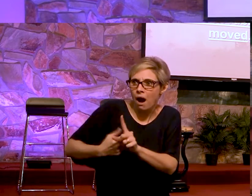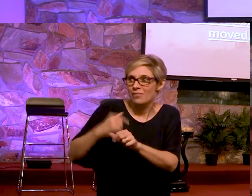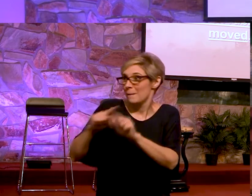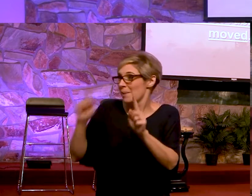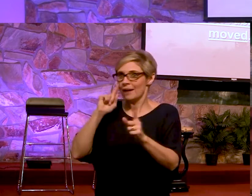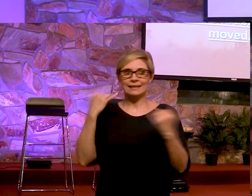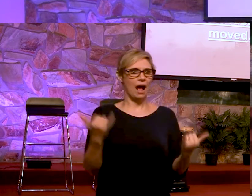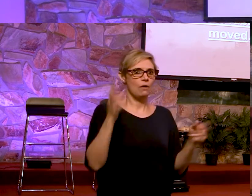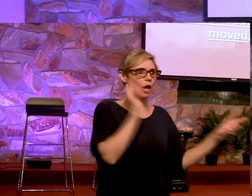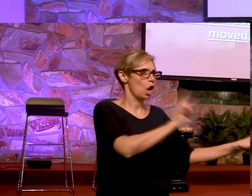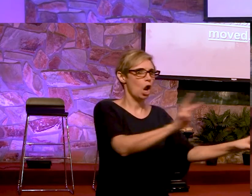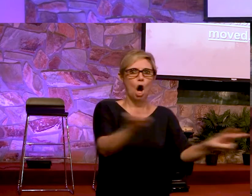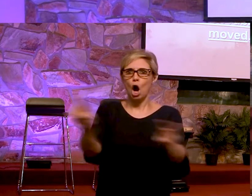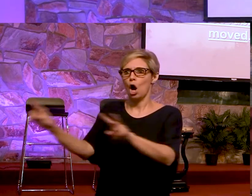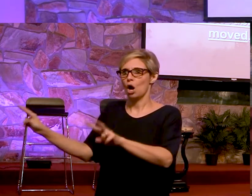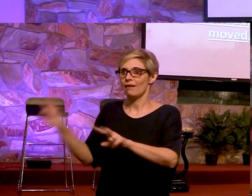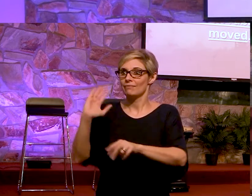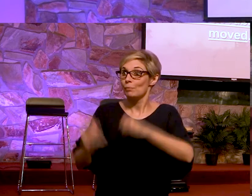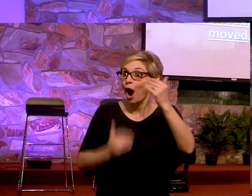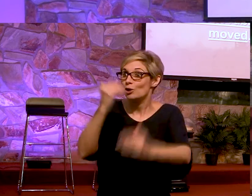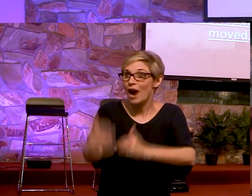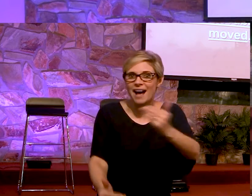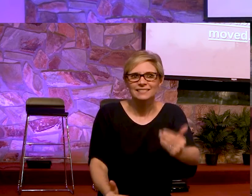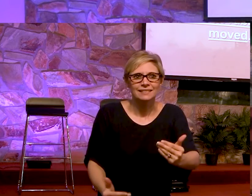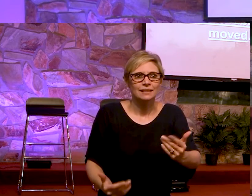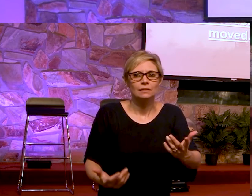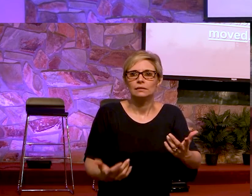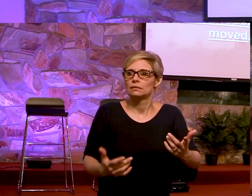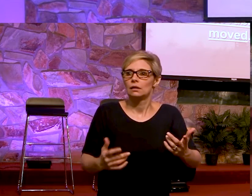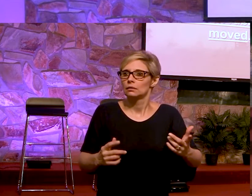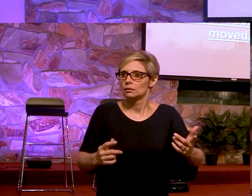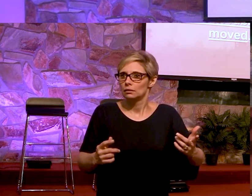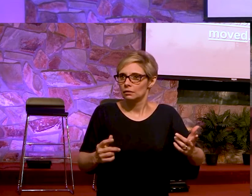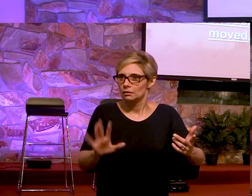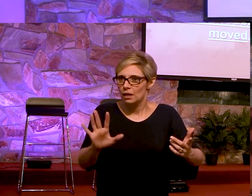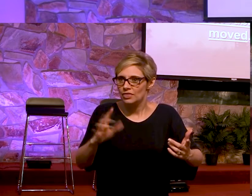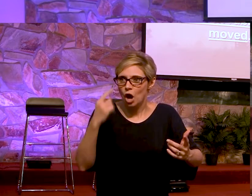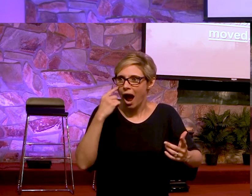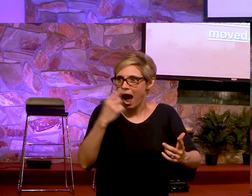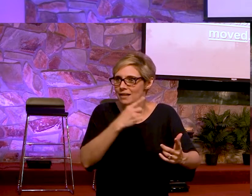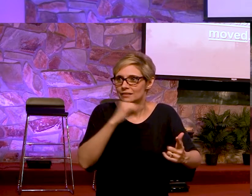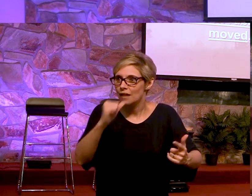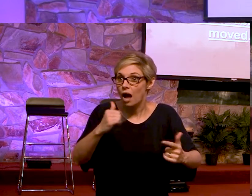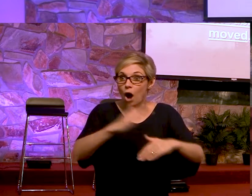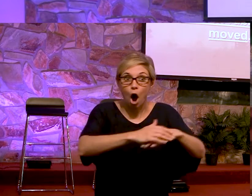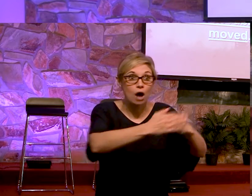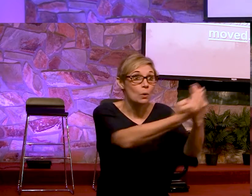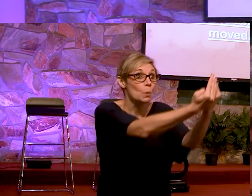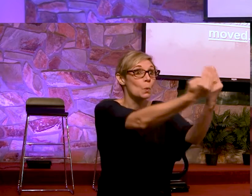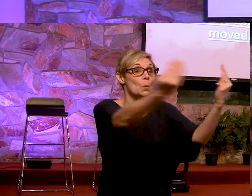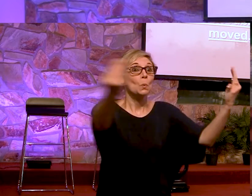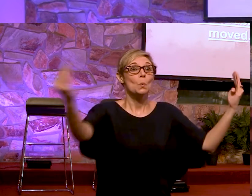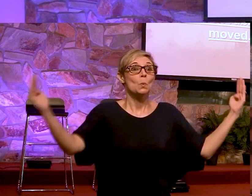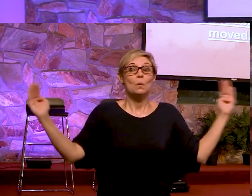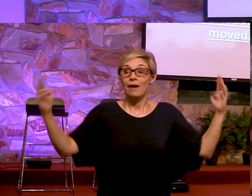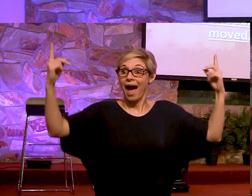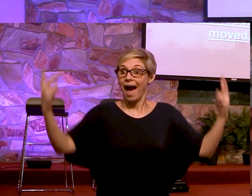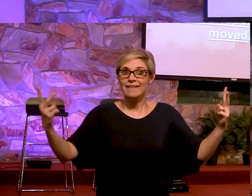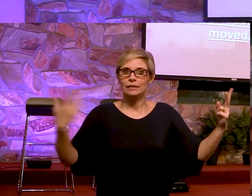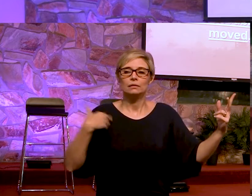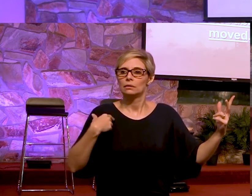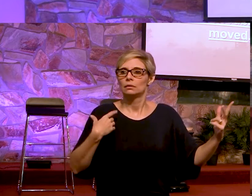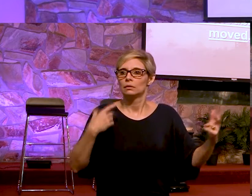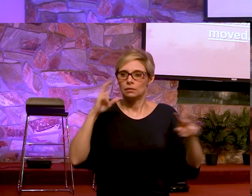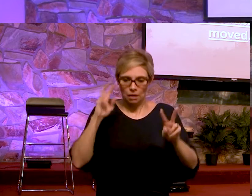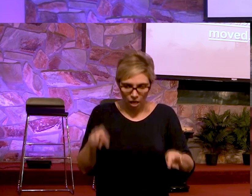at the progress that they're making, their focus is not on the progress, their focus is on the